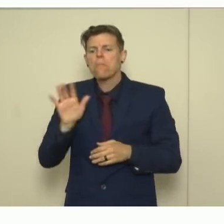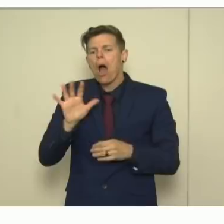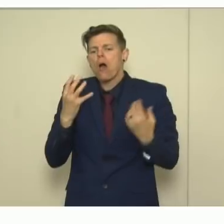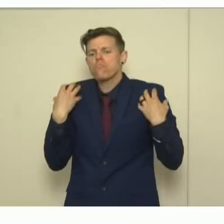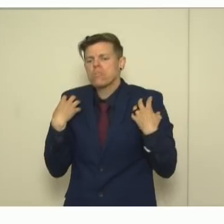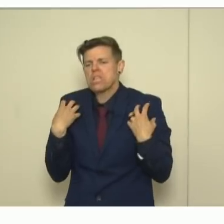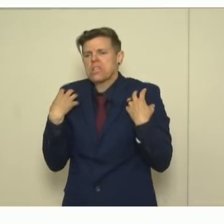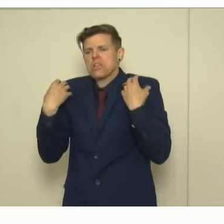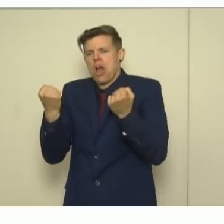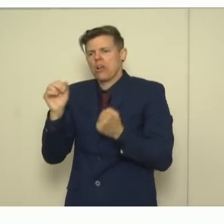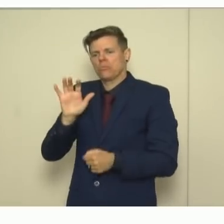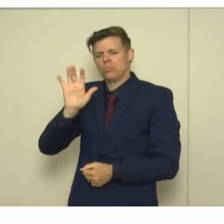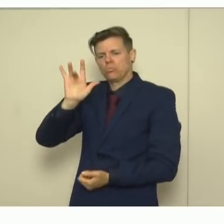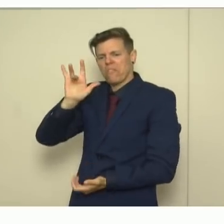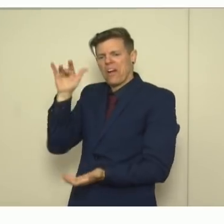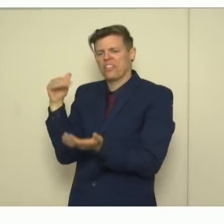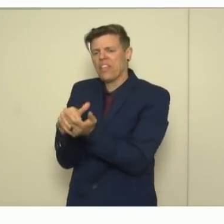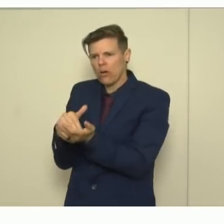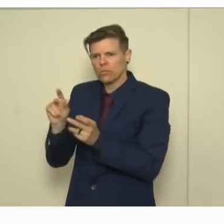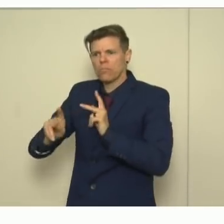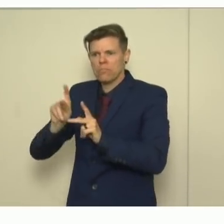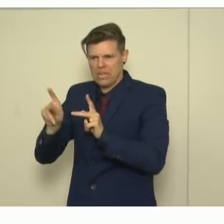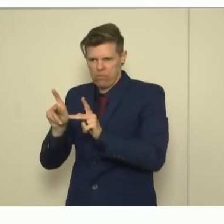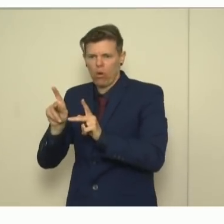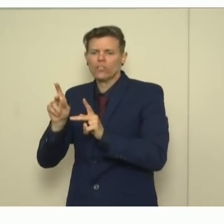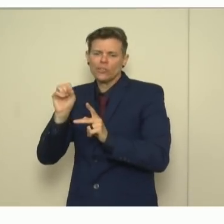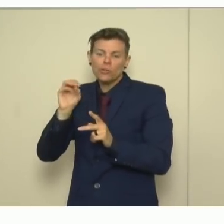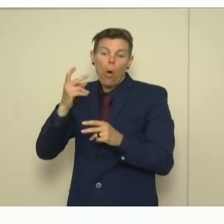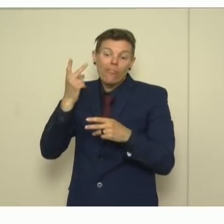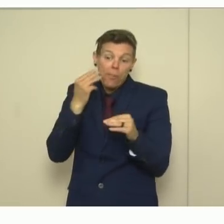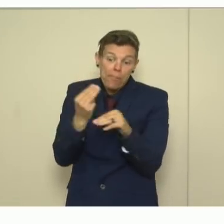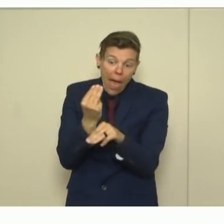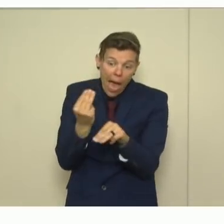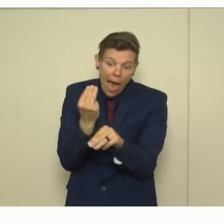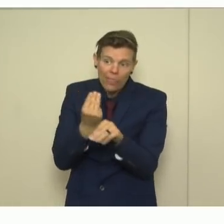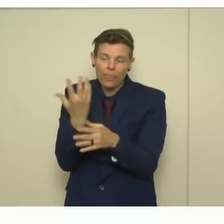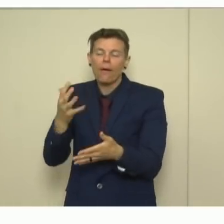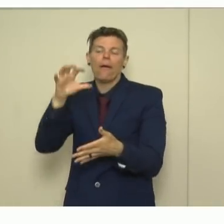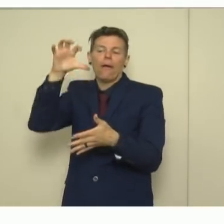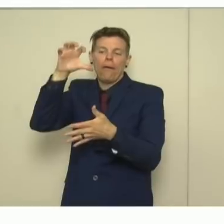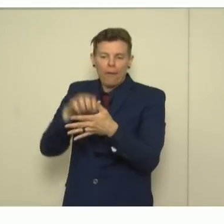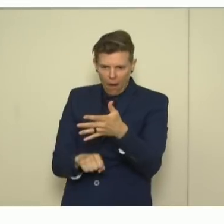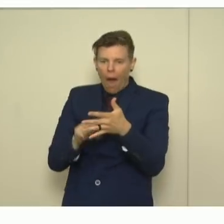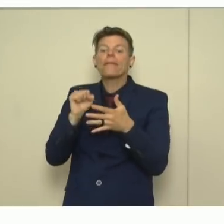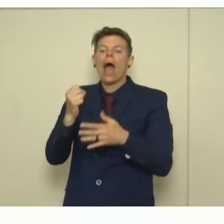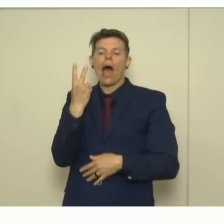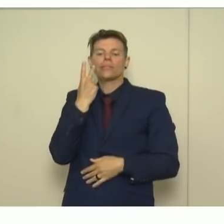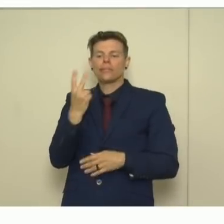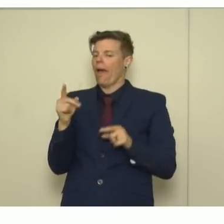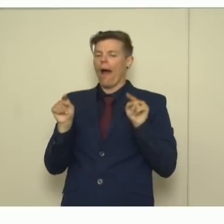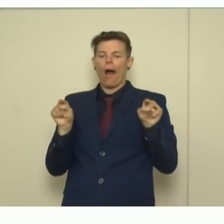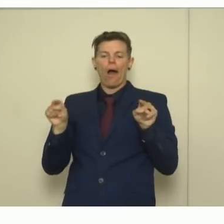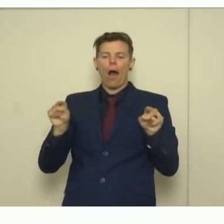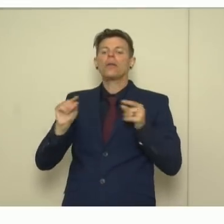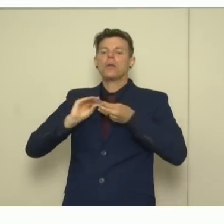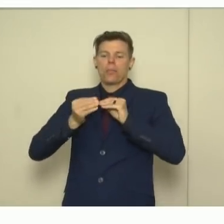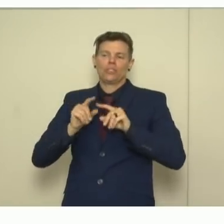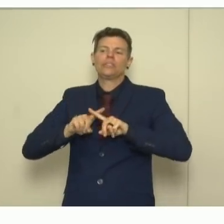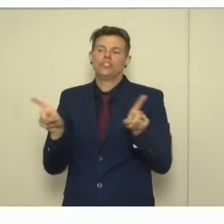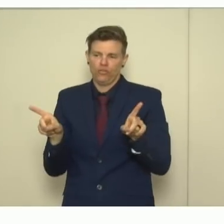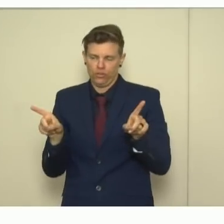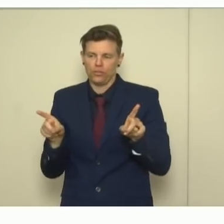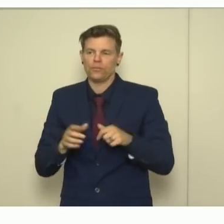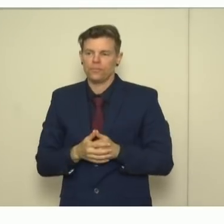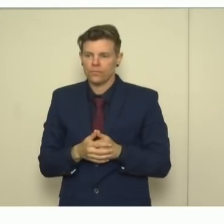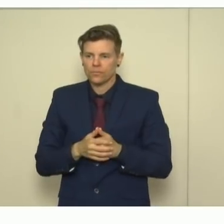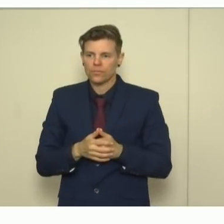minus the cases we've got here. So hopefully we can use this going forward. I don't know if I'll present it every week, but as